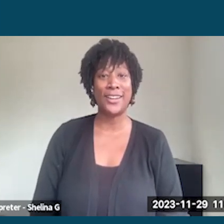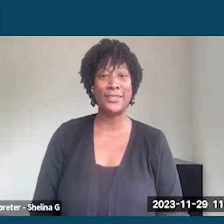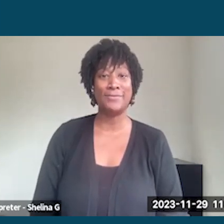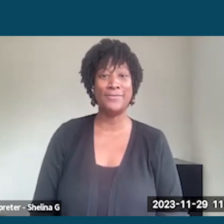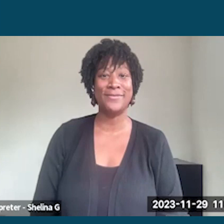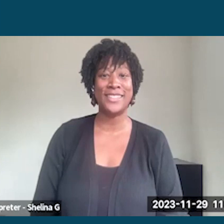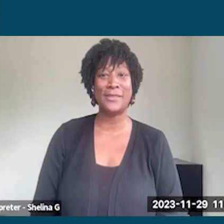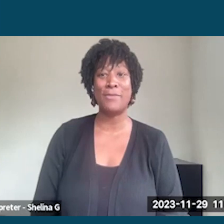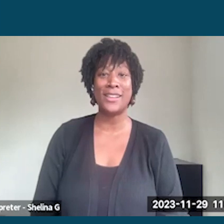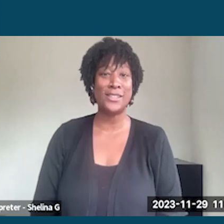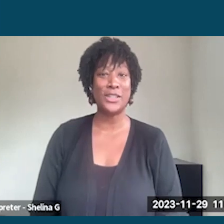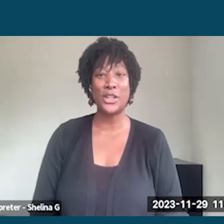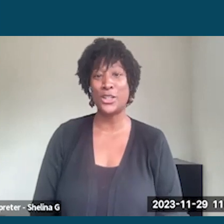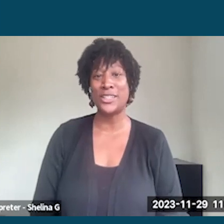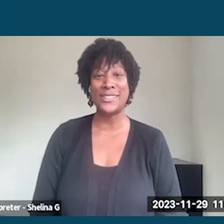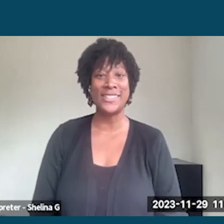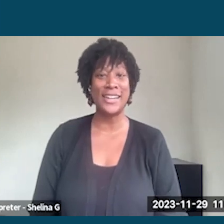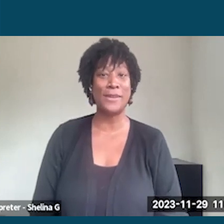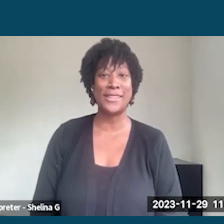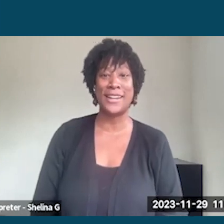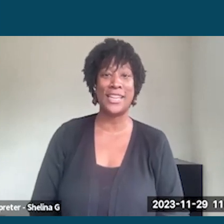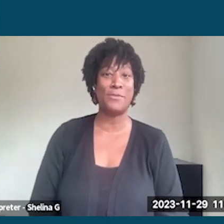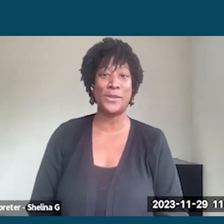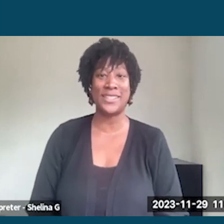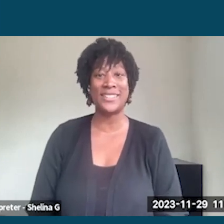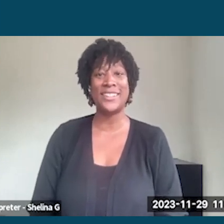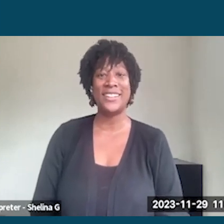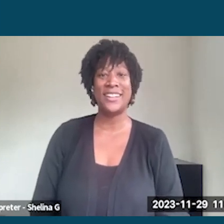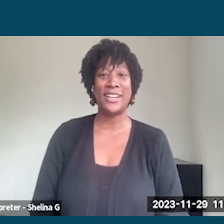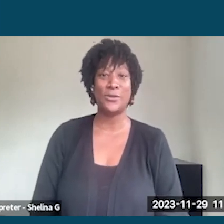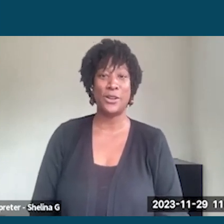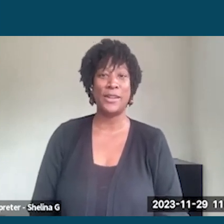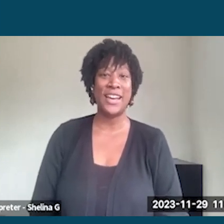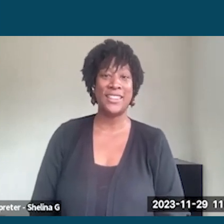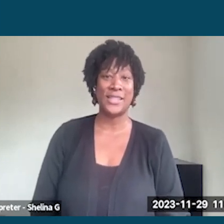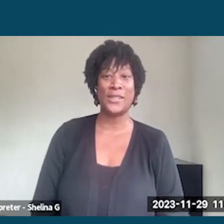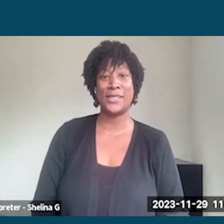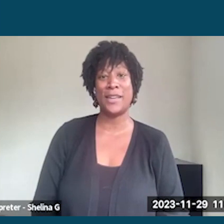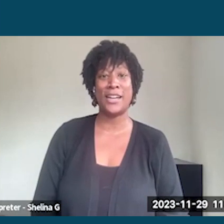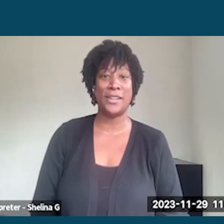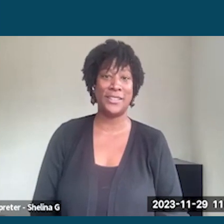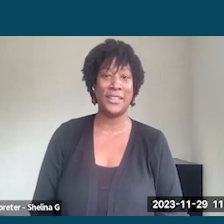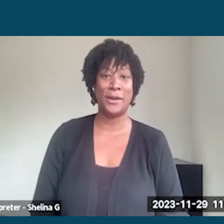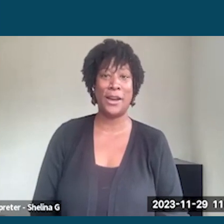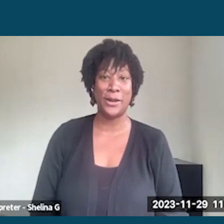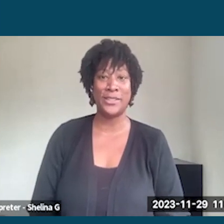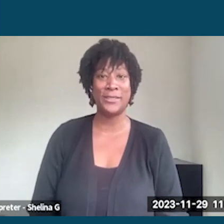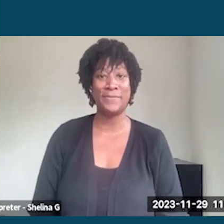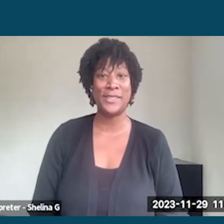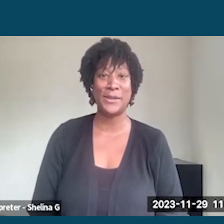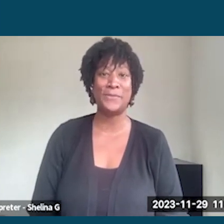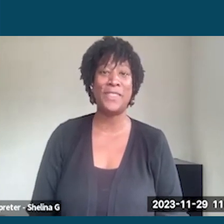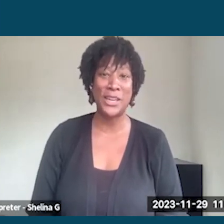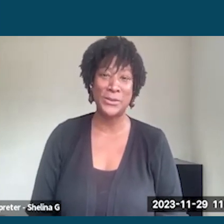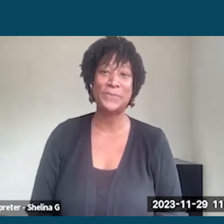have some positive, encouraging statements that I keep posted around me, and that's what's behind me in my